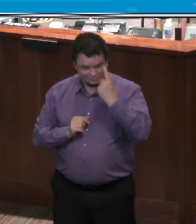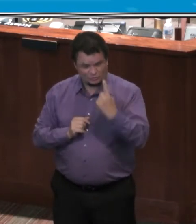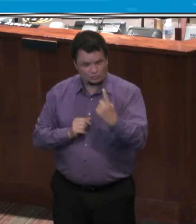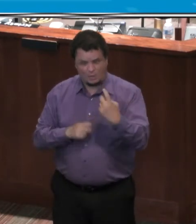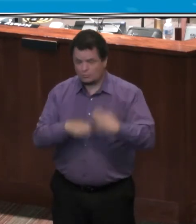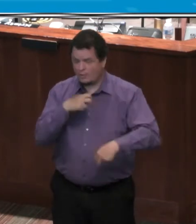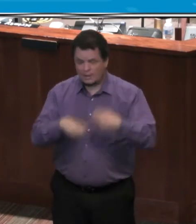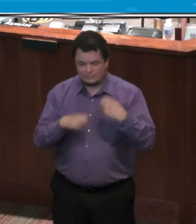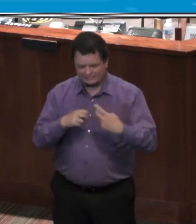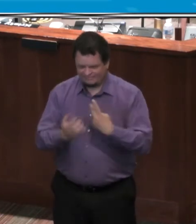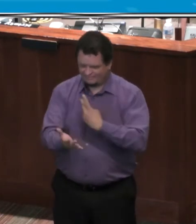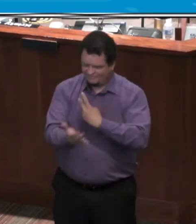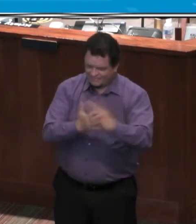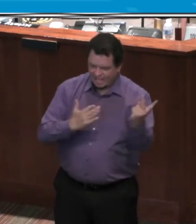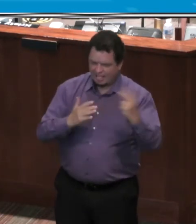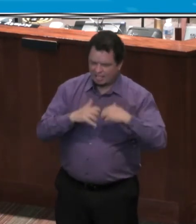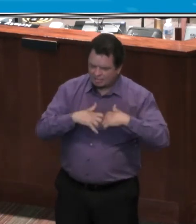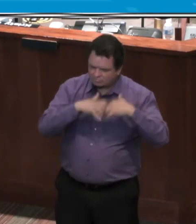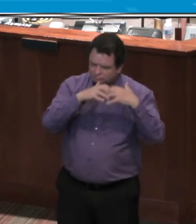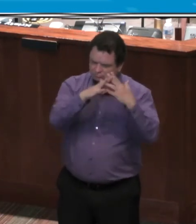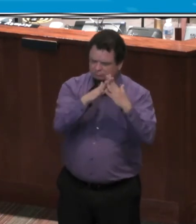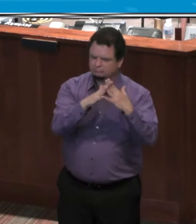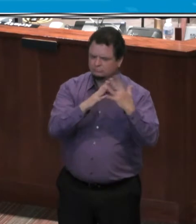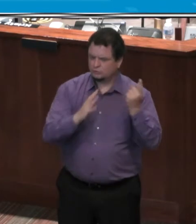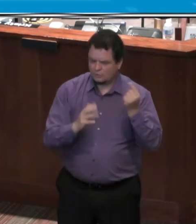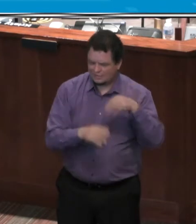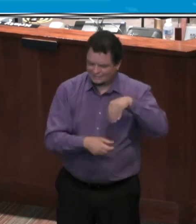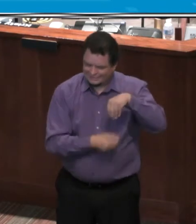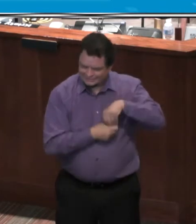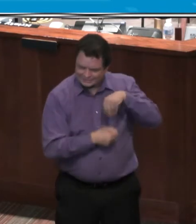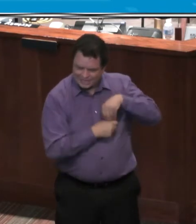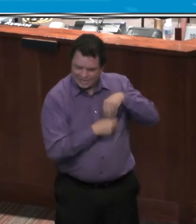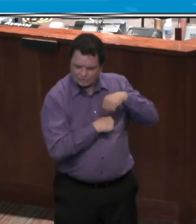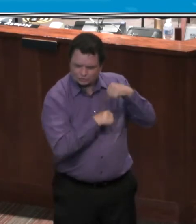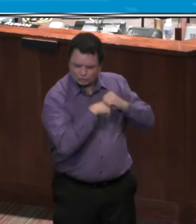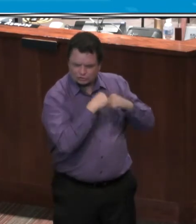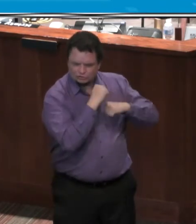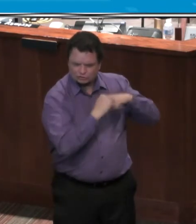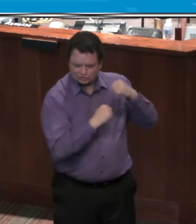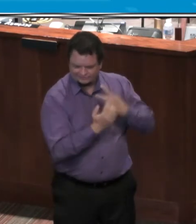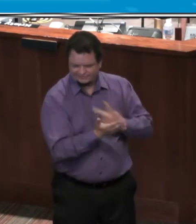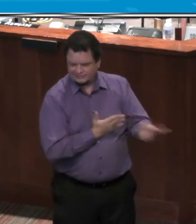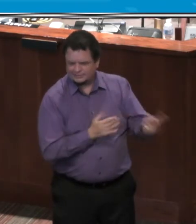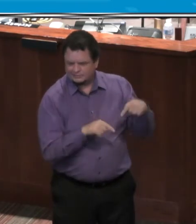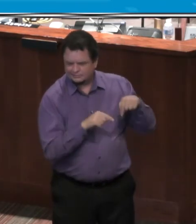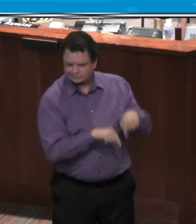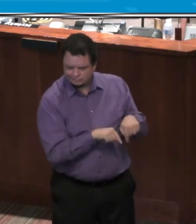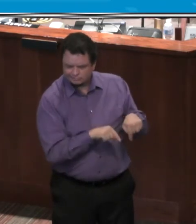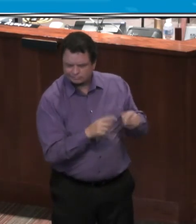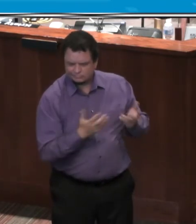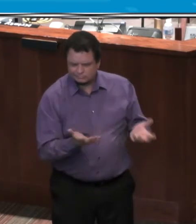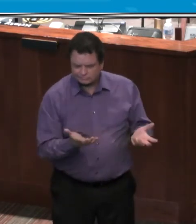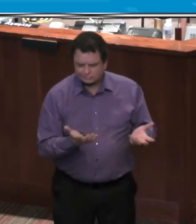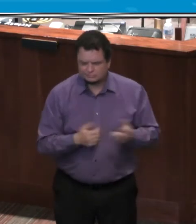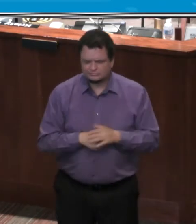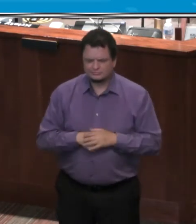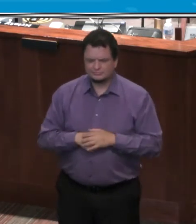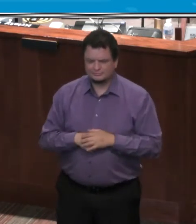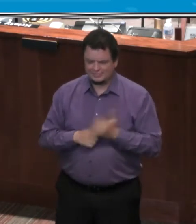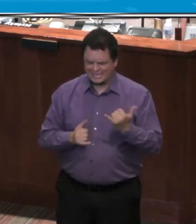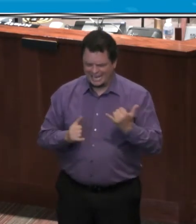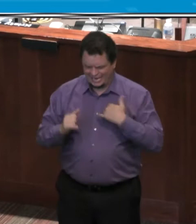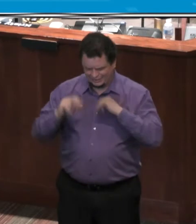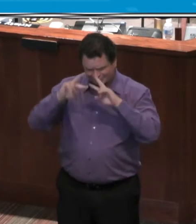so the recommendations of this assessment are to strengthen leadership, create